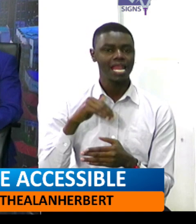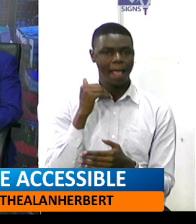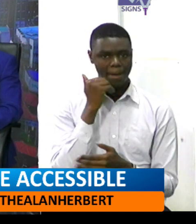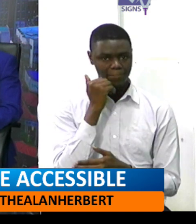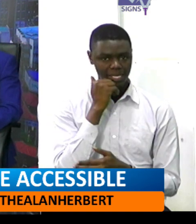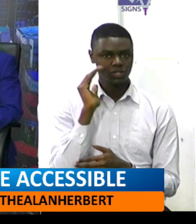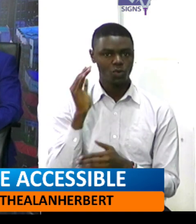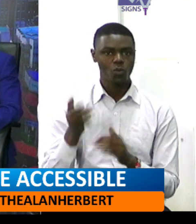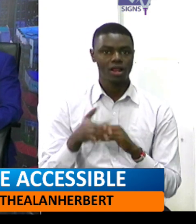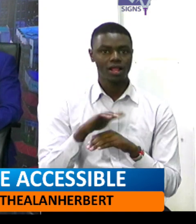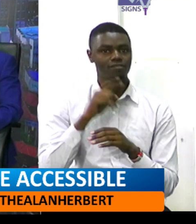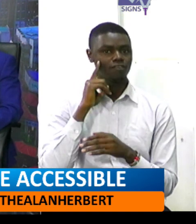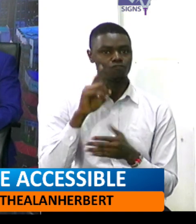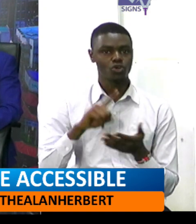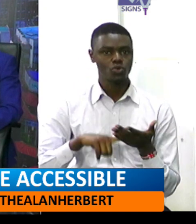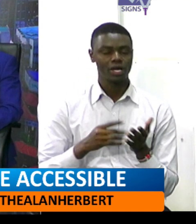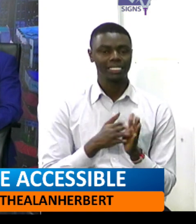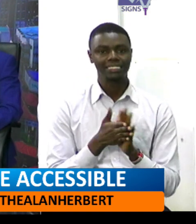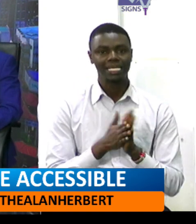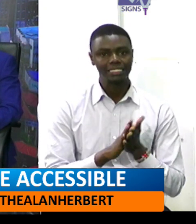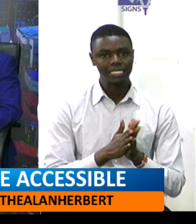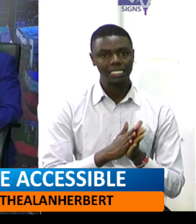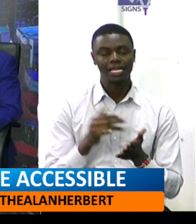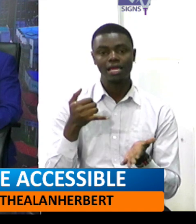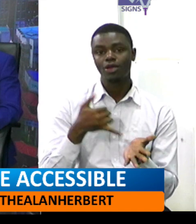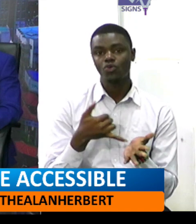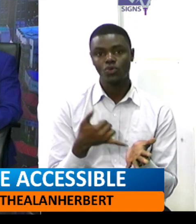it would cover for your sunscreens, including your